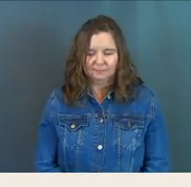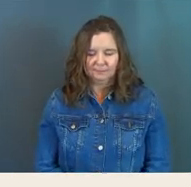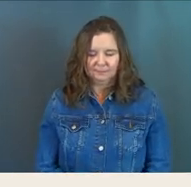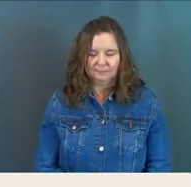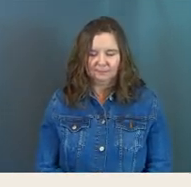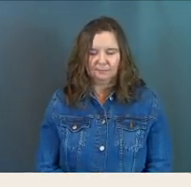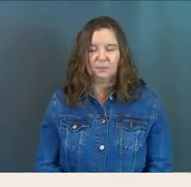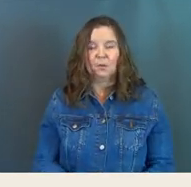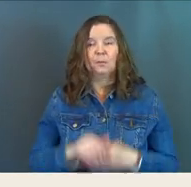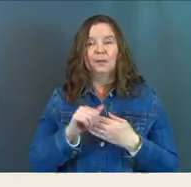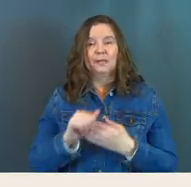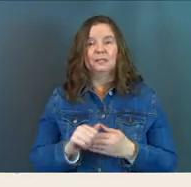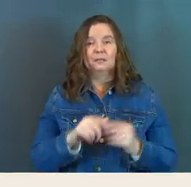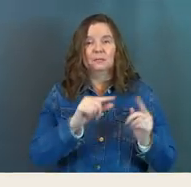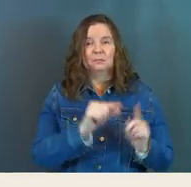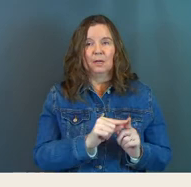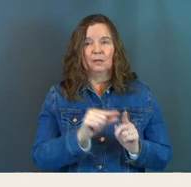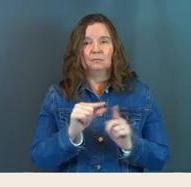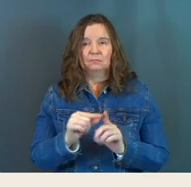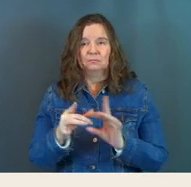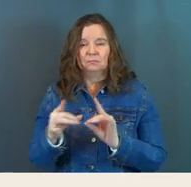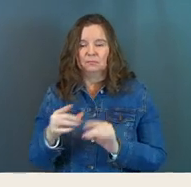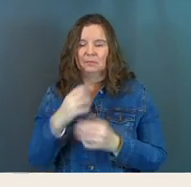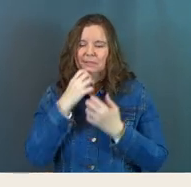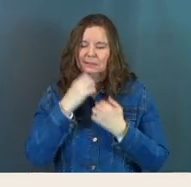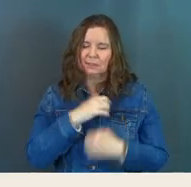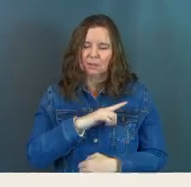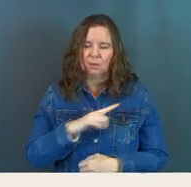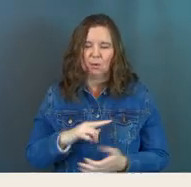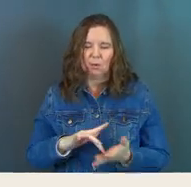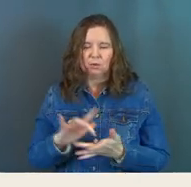So I'll just lead us through this phrase by phrase. Dear Lord Jesus,